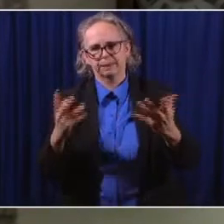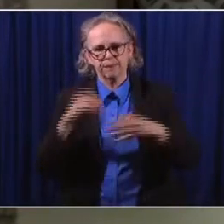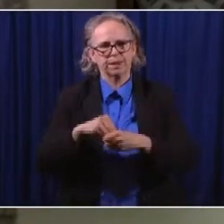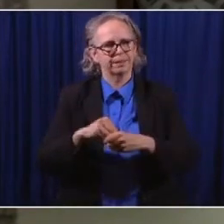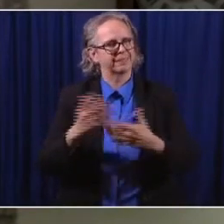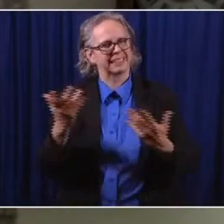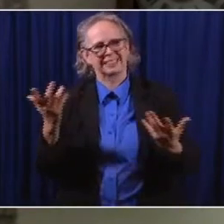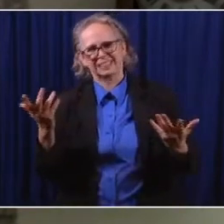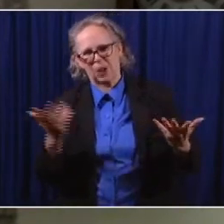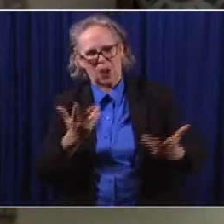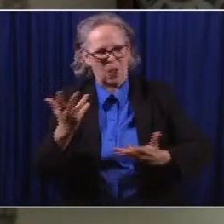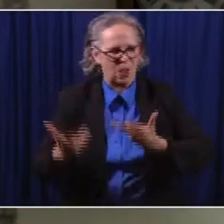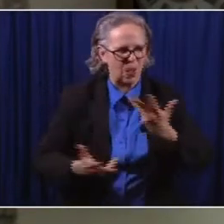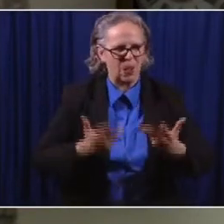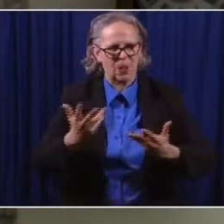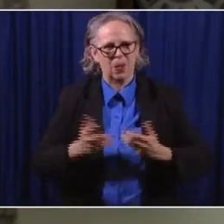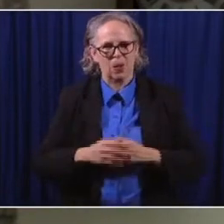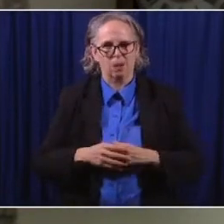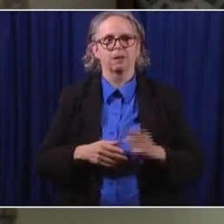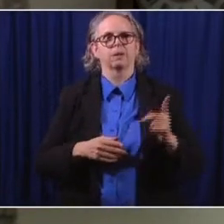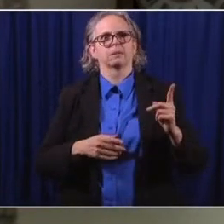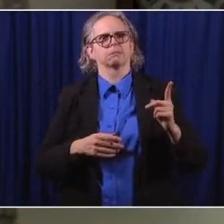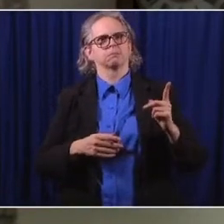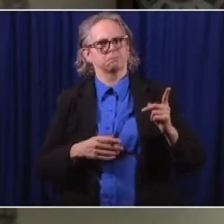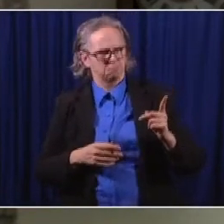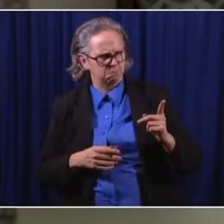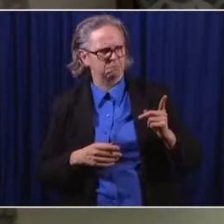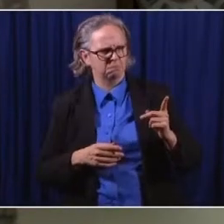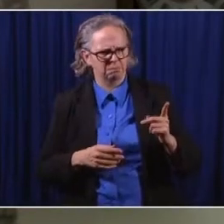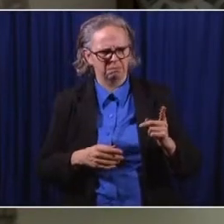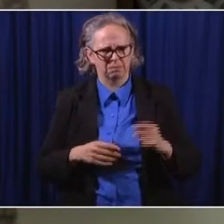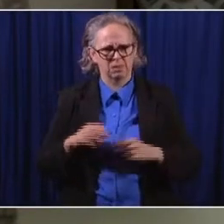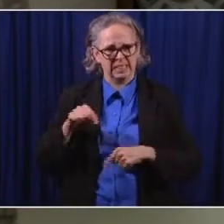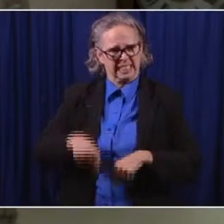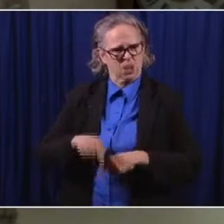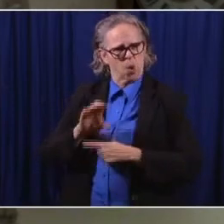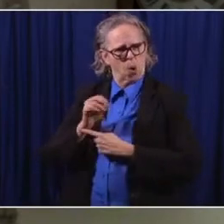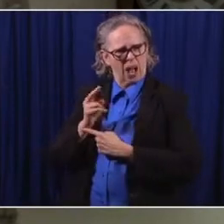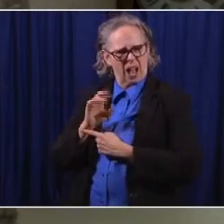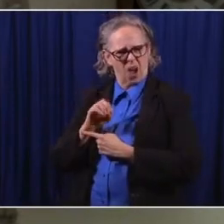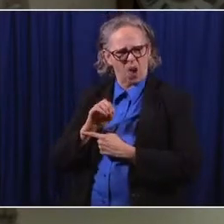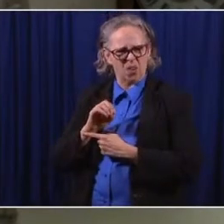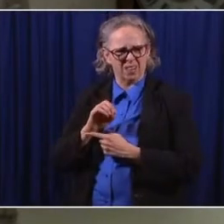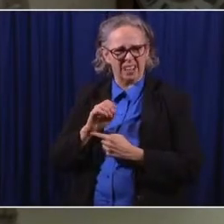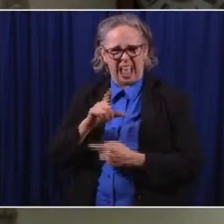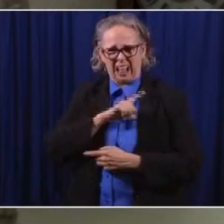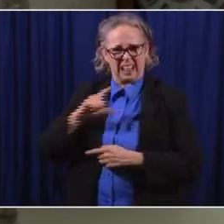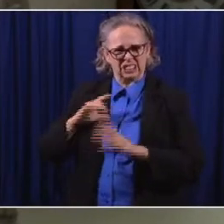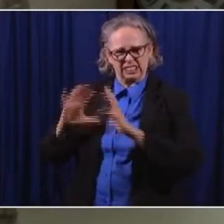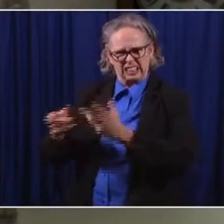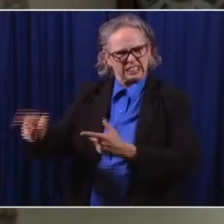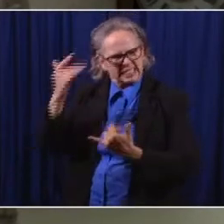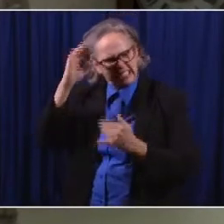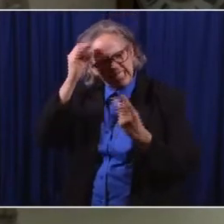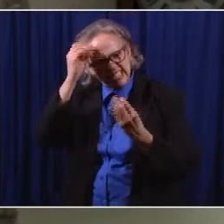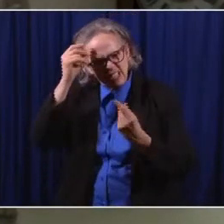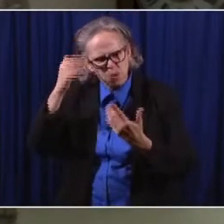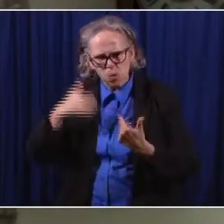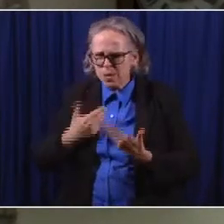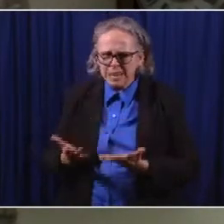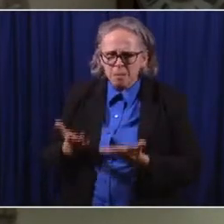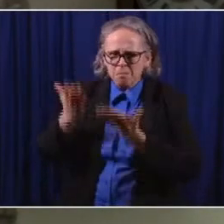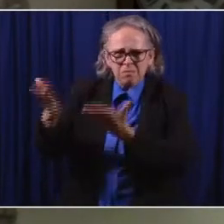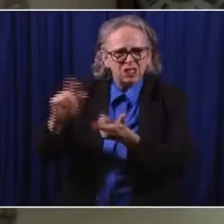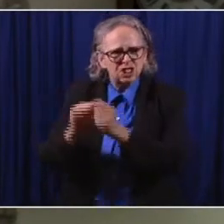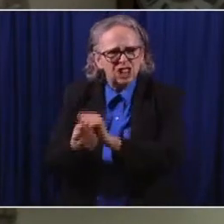what we have proposed and what is in front of the state legislature is something that will change that. It won't